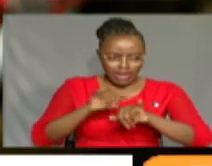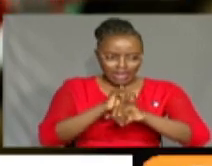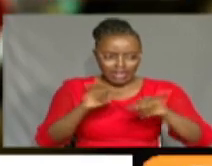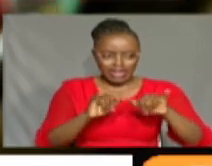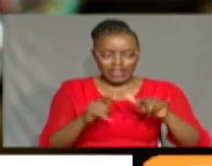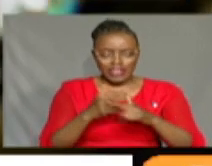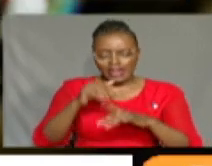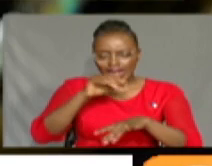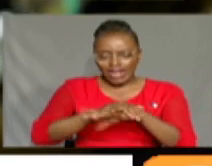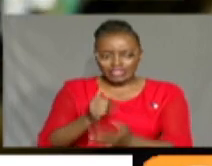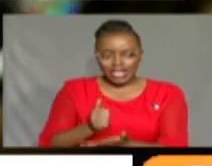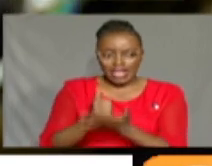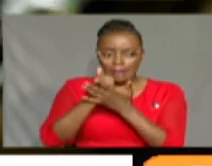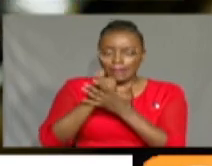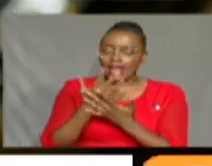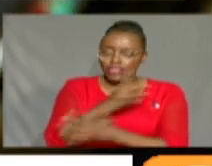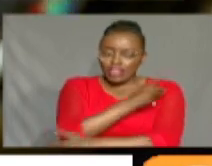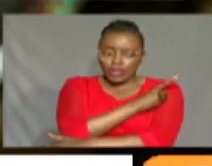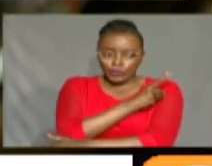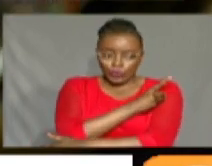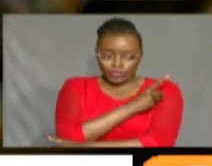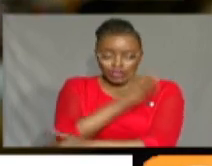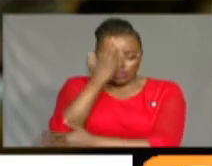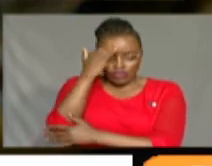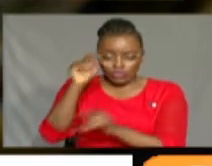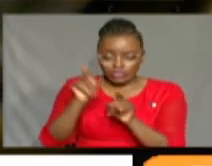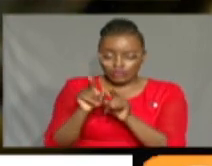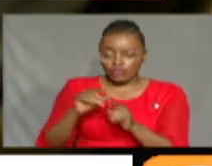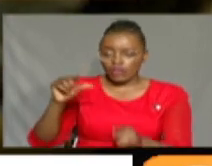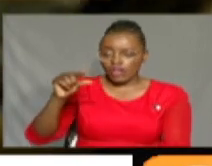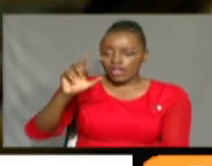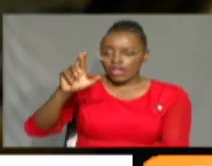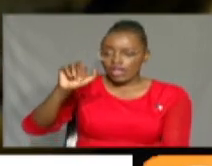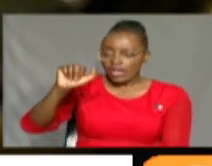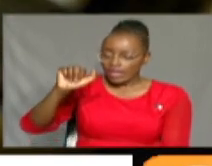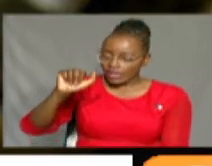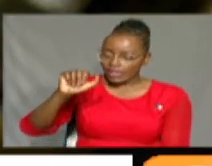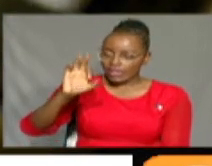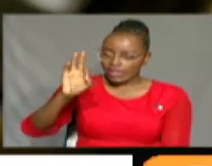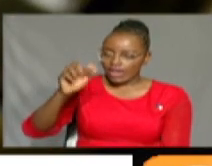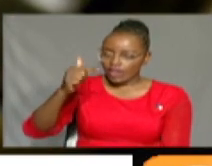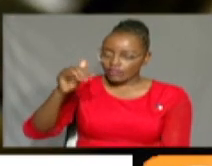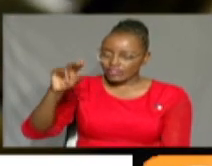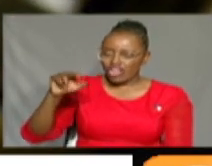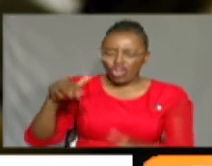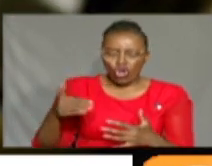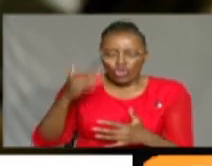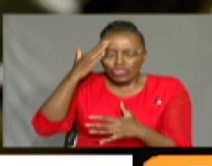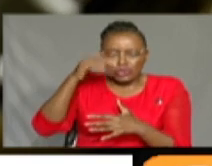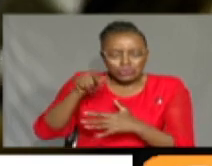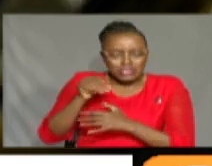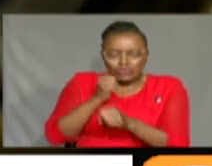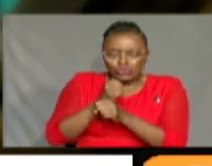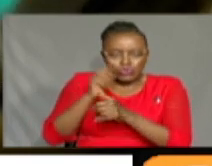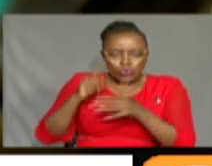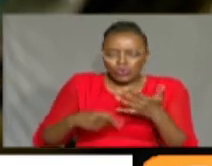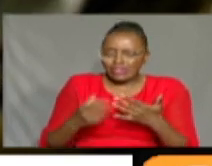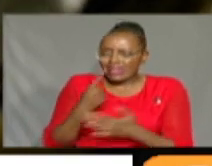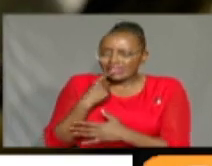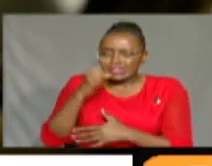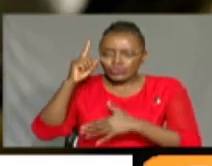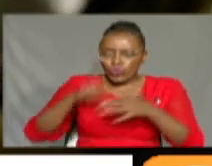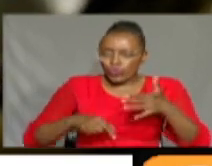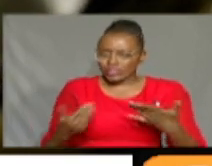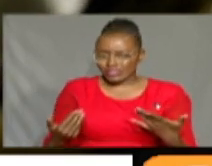niweze kusaidika hapo ndo daktari ajue forward kama watafanya hiyo grafting ama yani wajue ni nini wanatibu, wajue